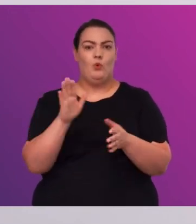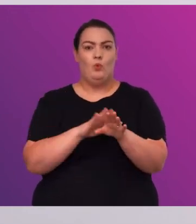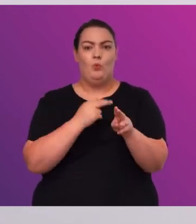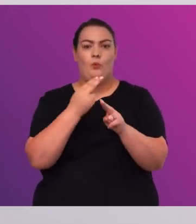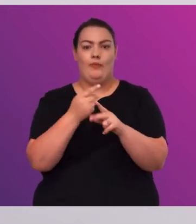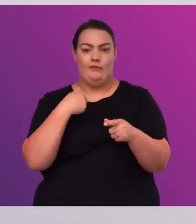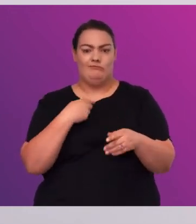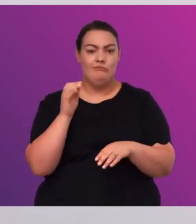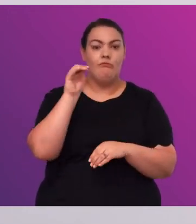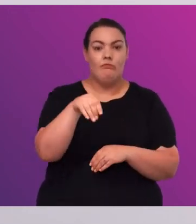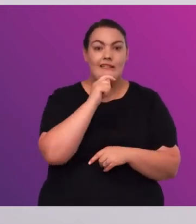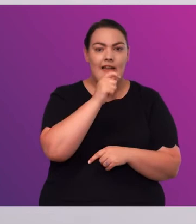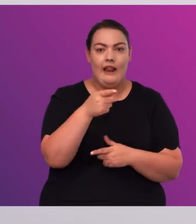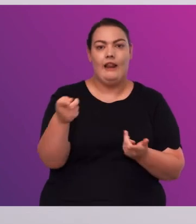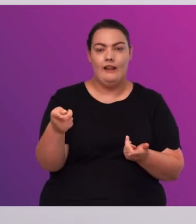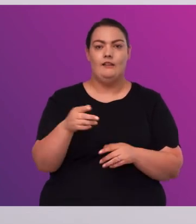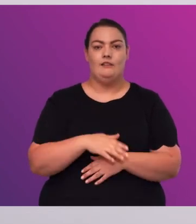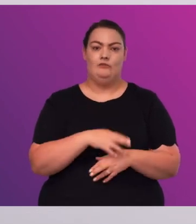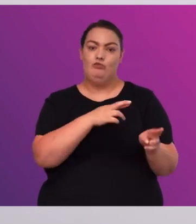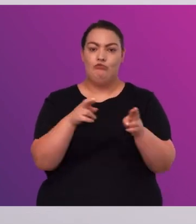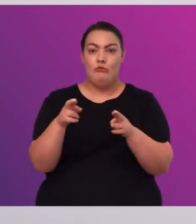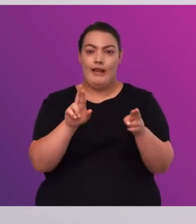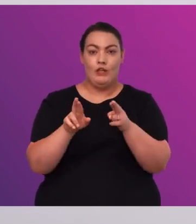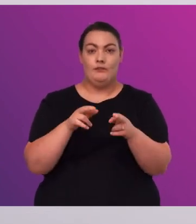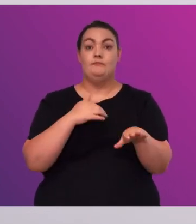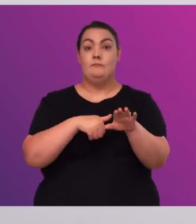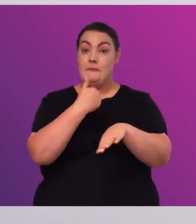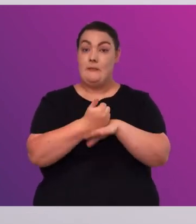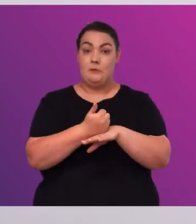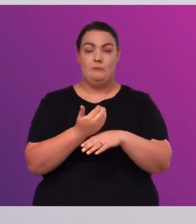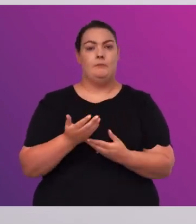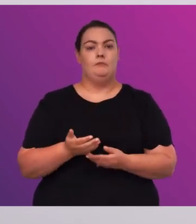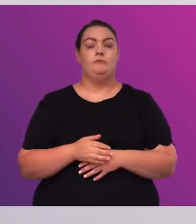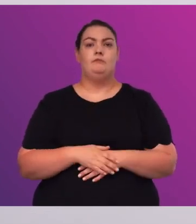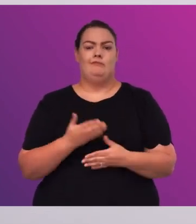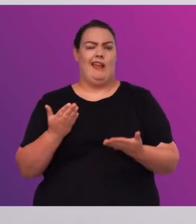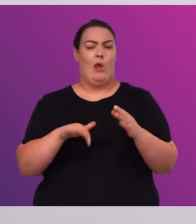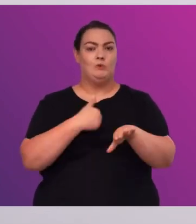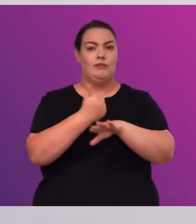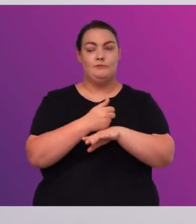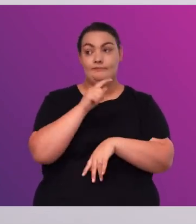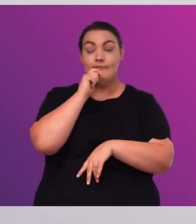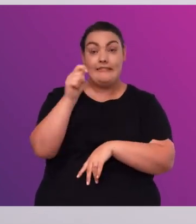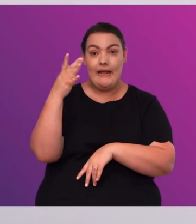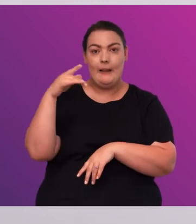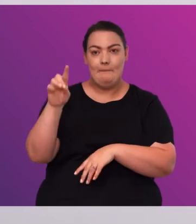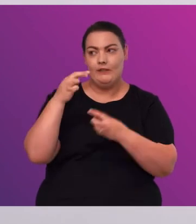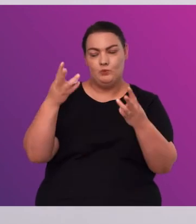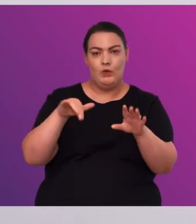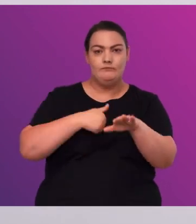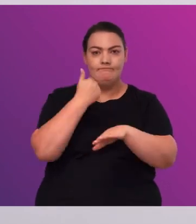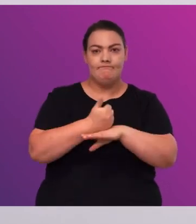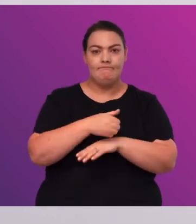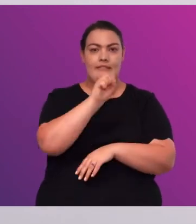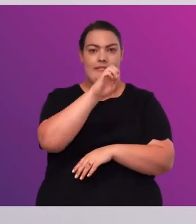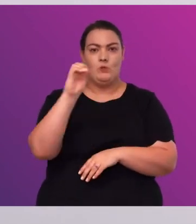Your bank can help you set up a standing order. Just ask when you visit your local branch. You